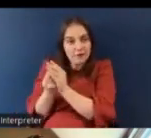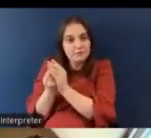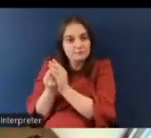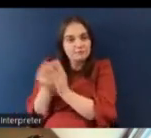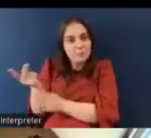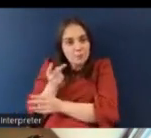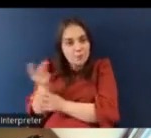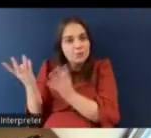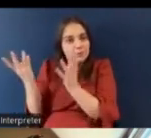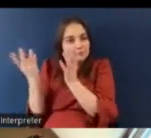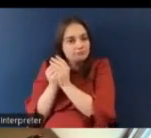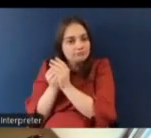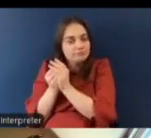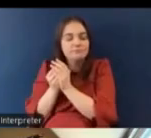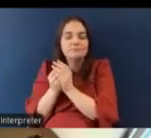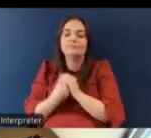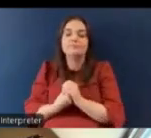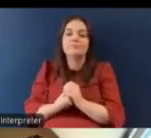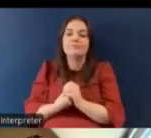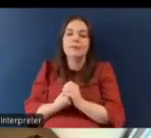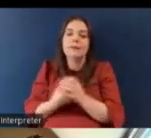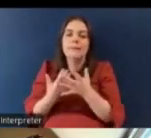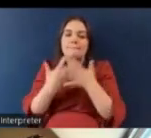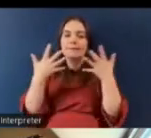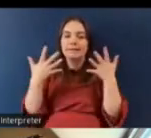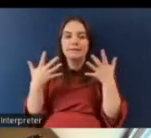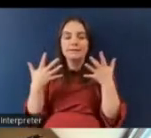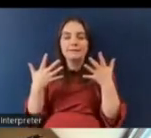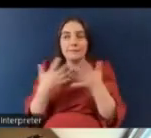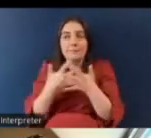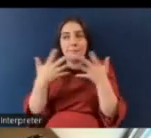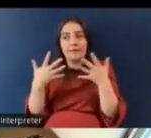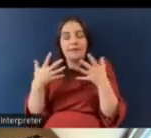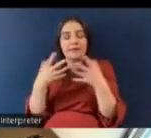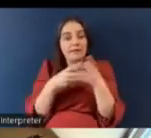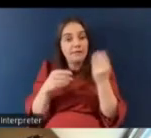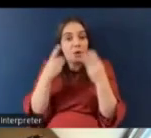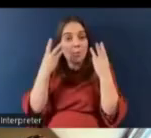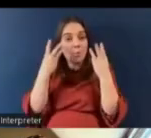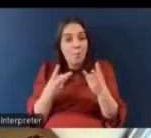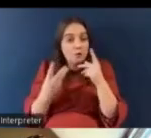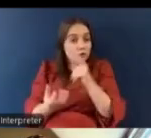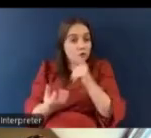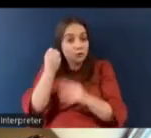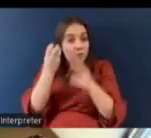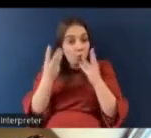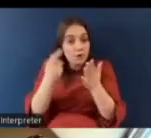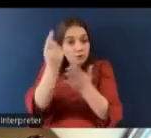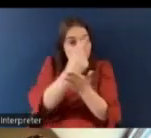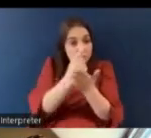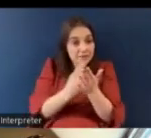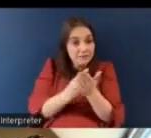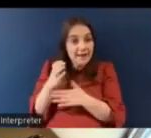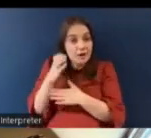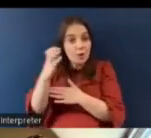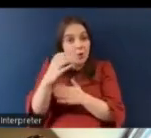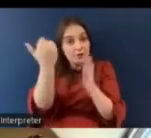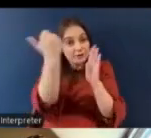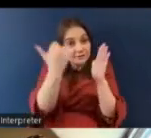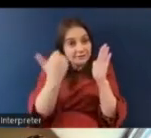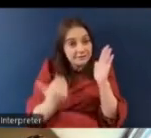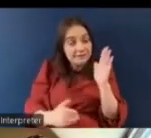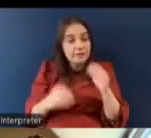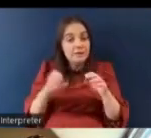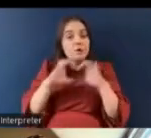I think one of the biggest, like the big thing we really wanted to do was to design that course, Community Work